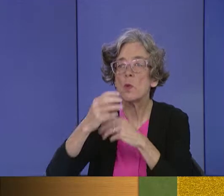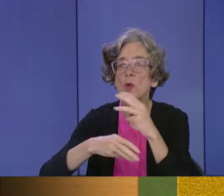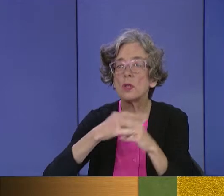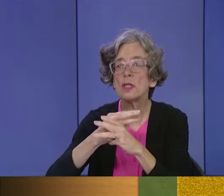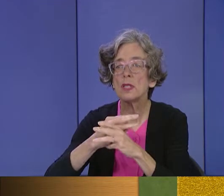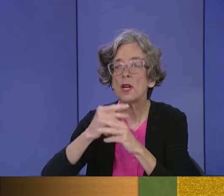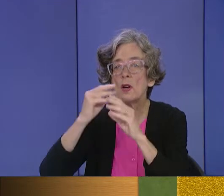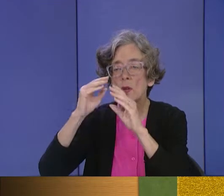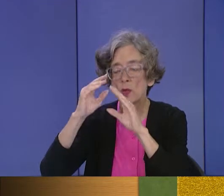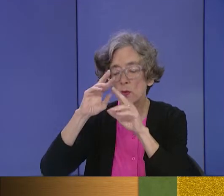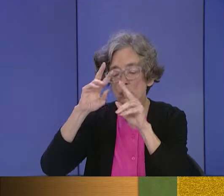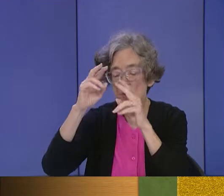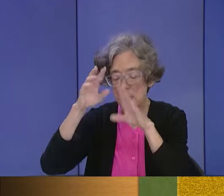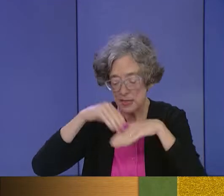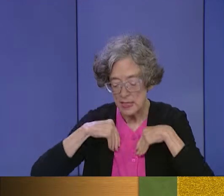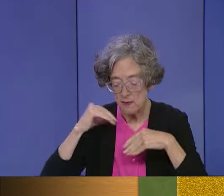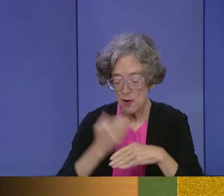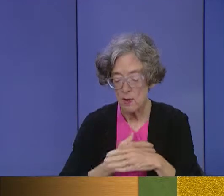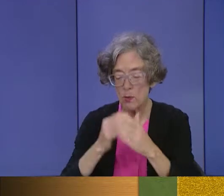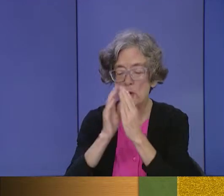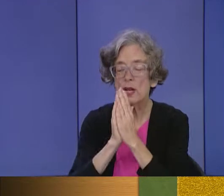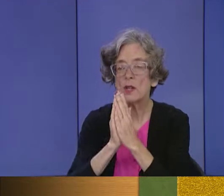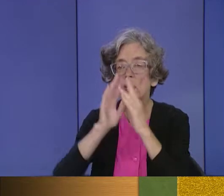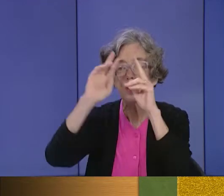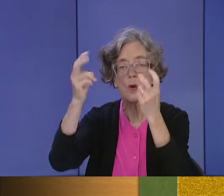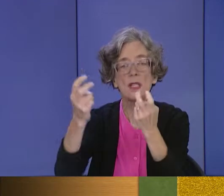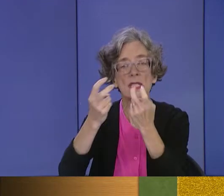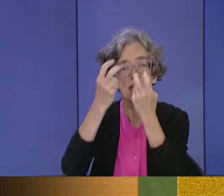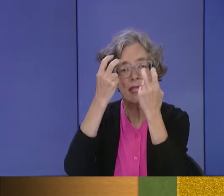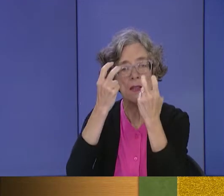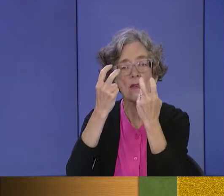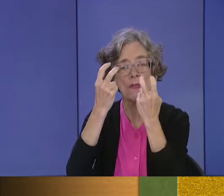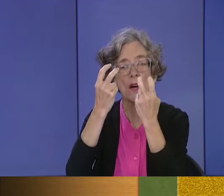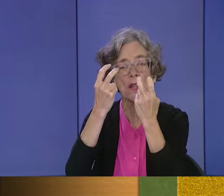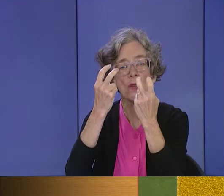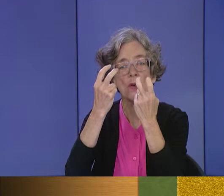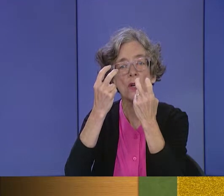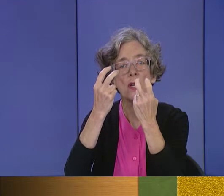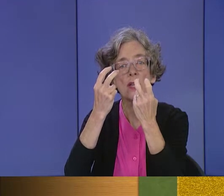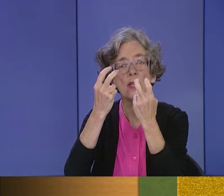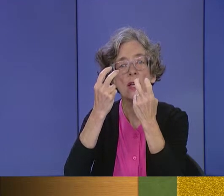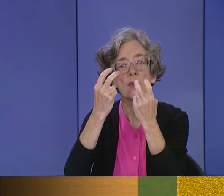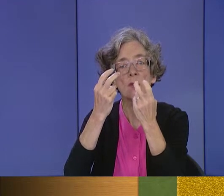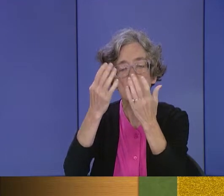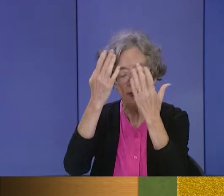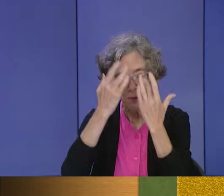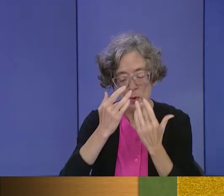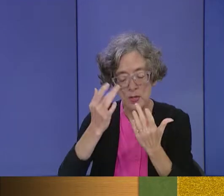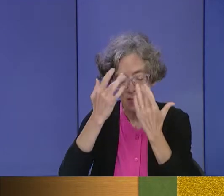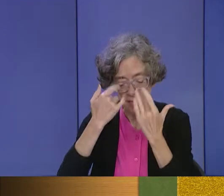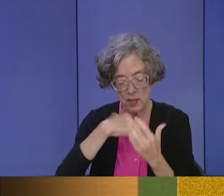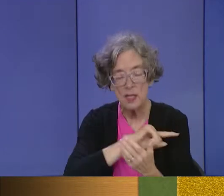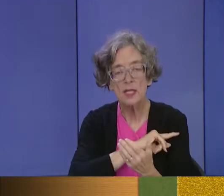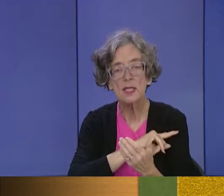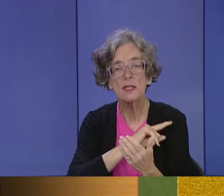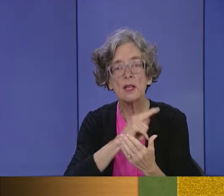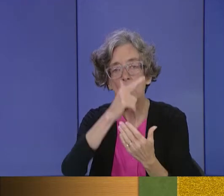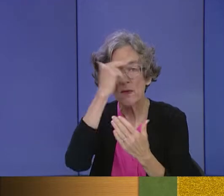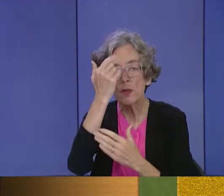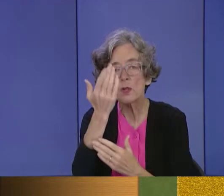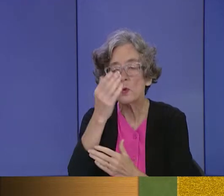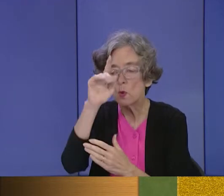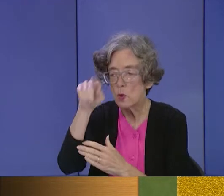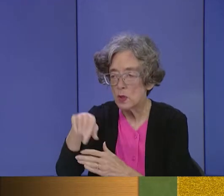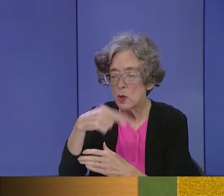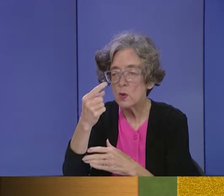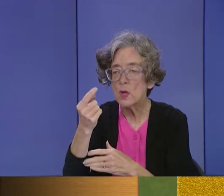the world, receive our prayer. You are seated at the right hand of the Father, have mercy on us. For you alone